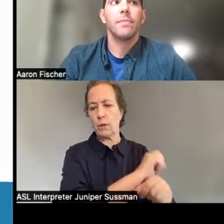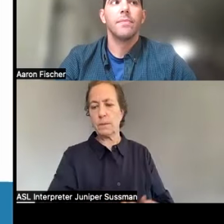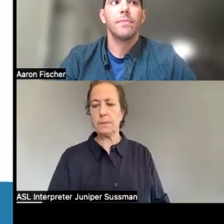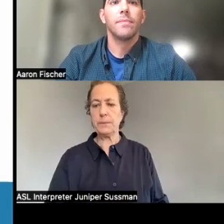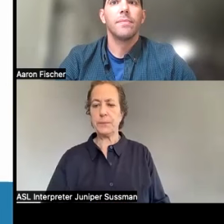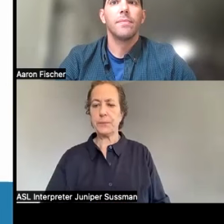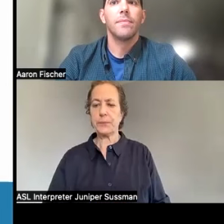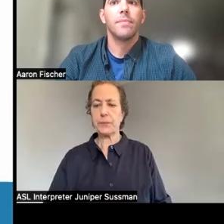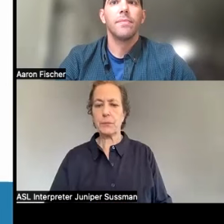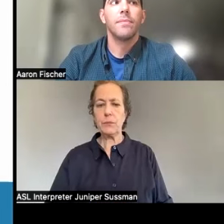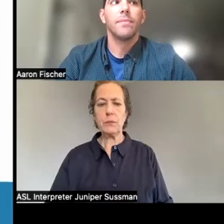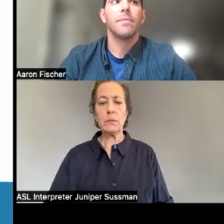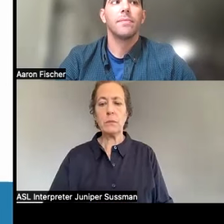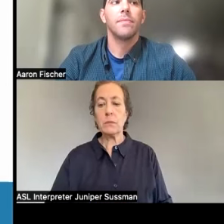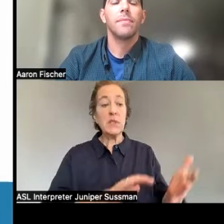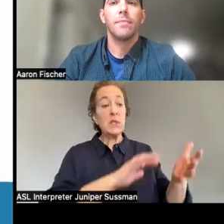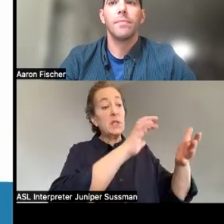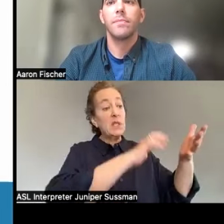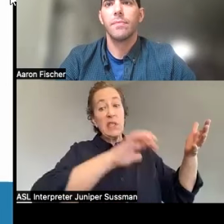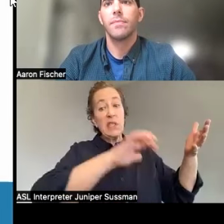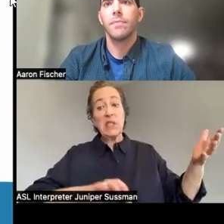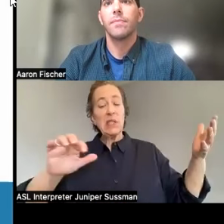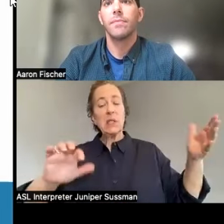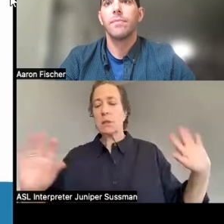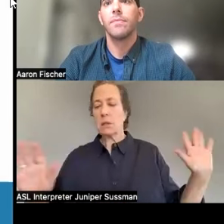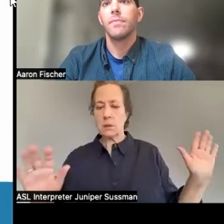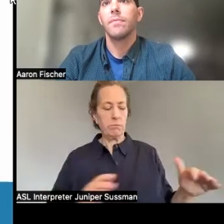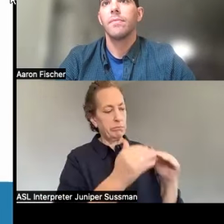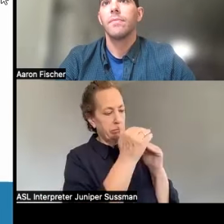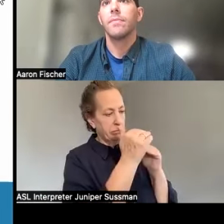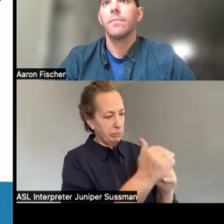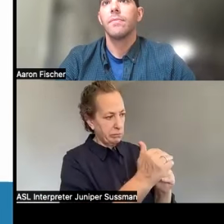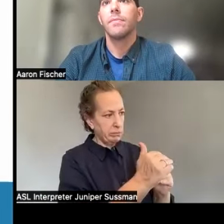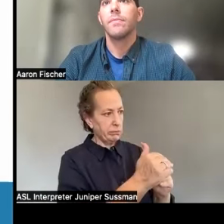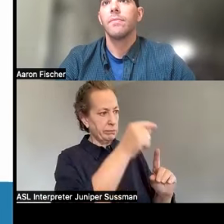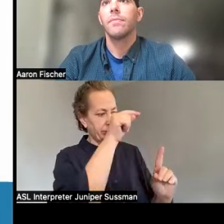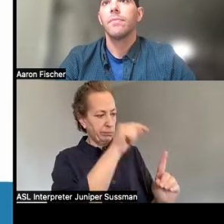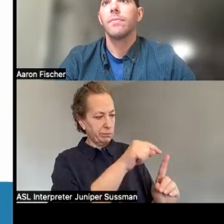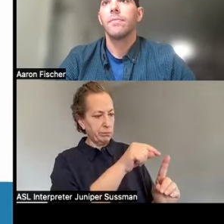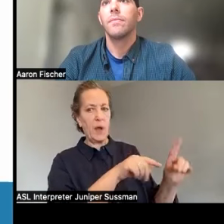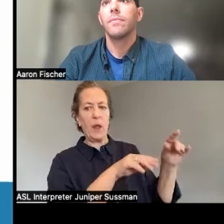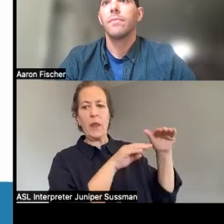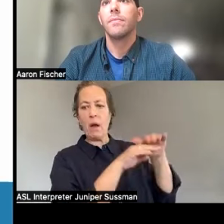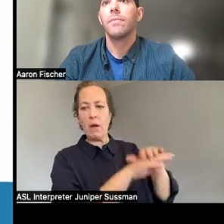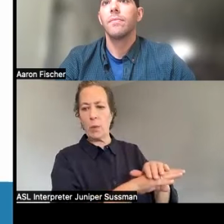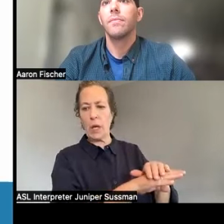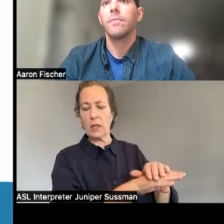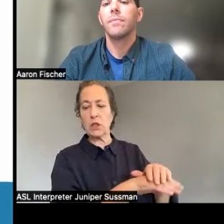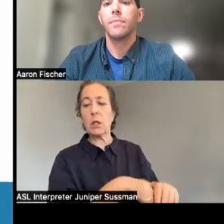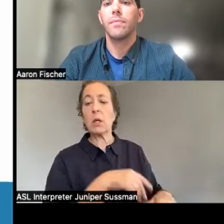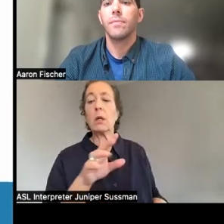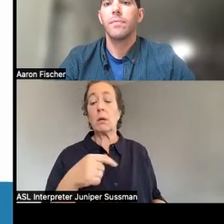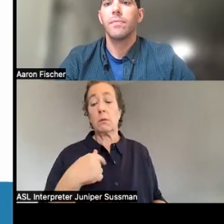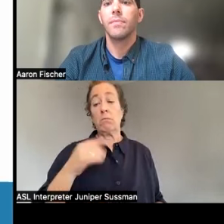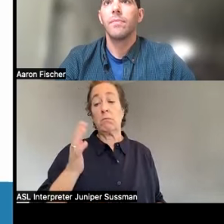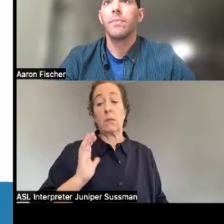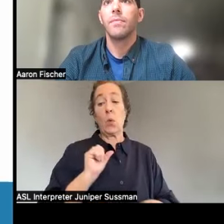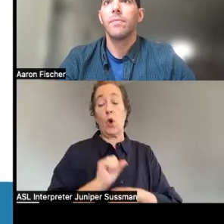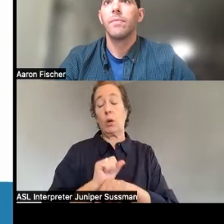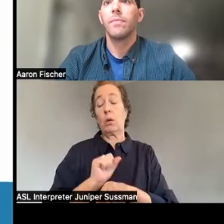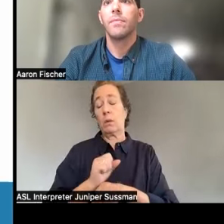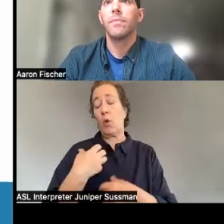the specific problems helped by the accommodation. Having worked in a health center before for many years, we would get